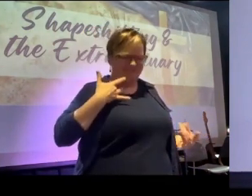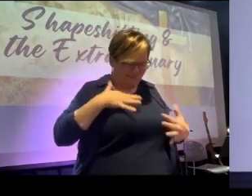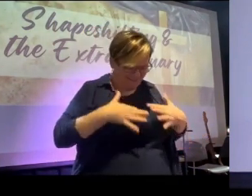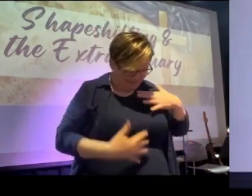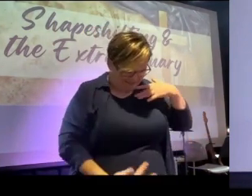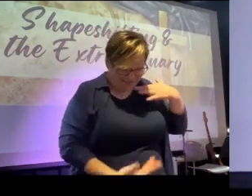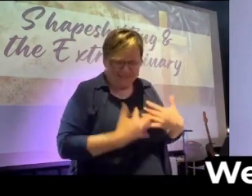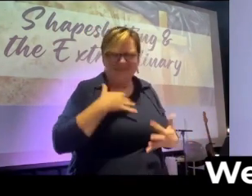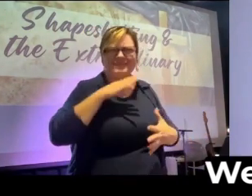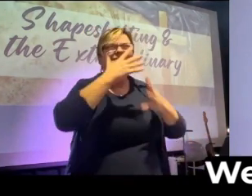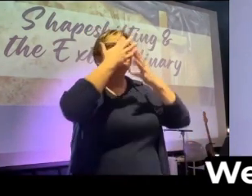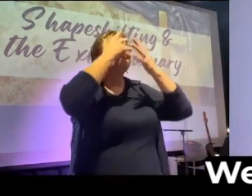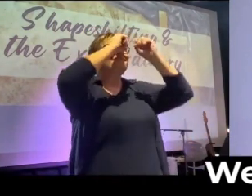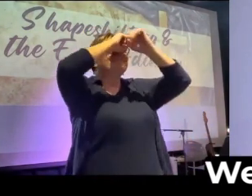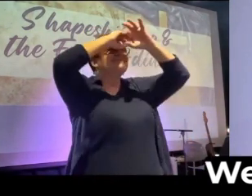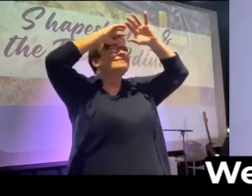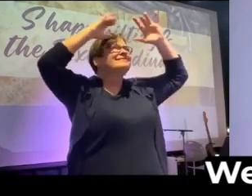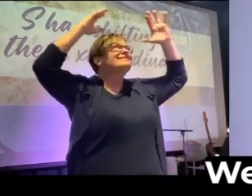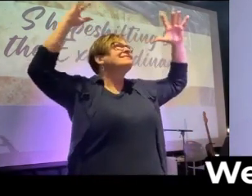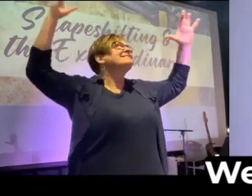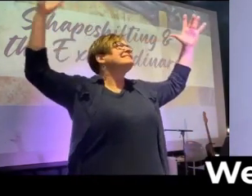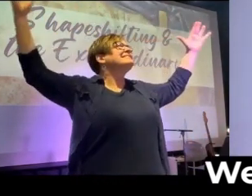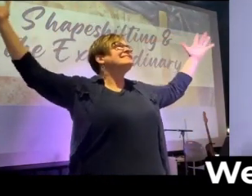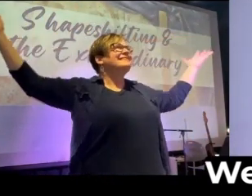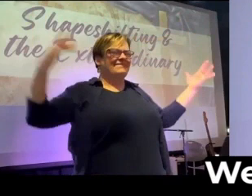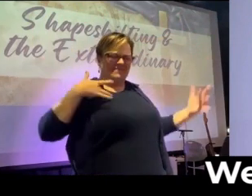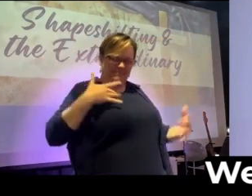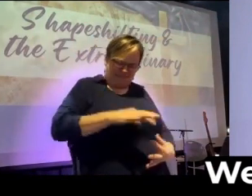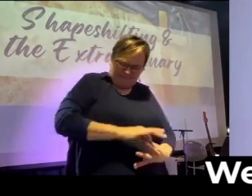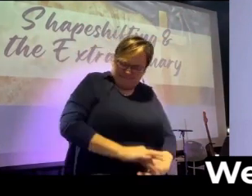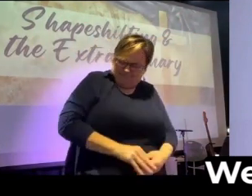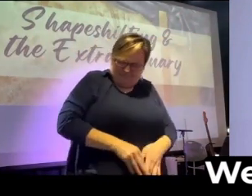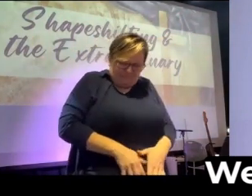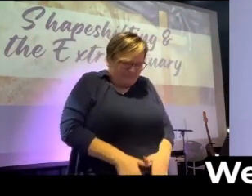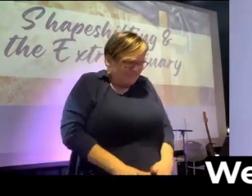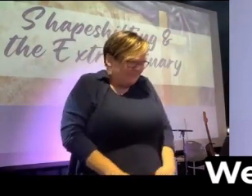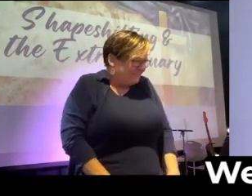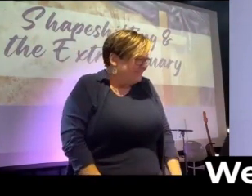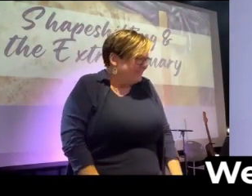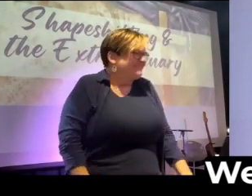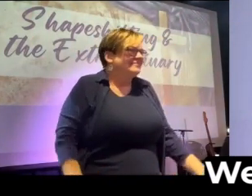heart. We see with God eyes,